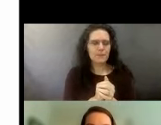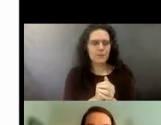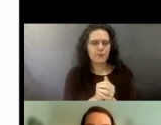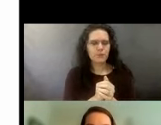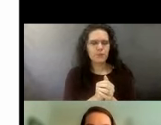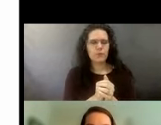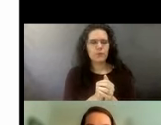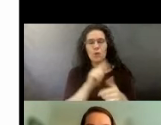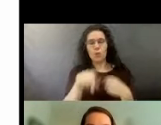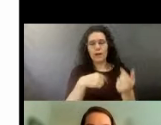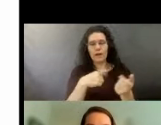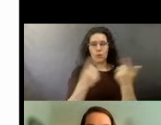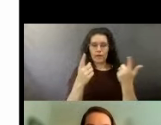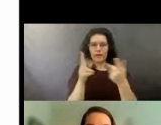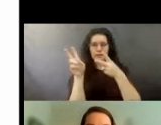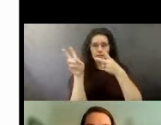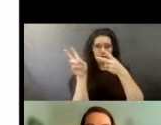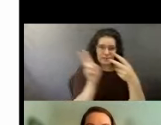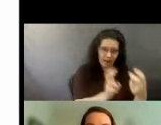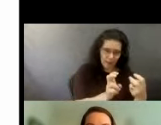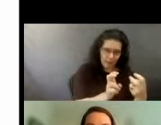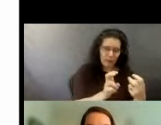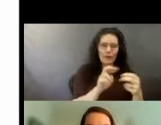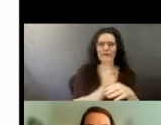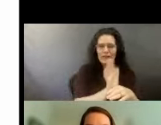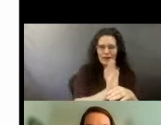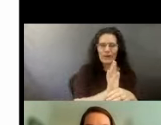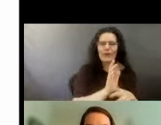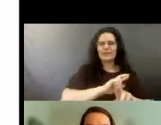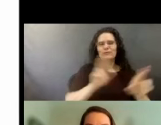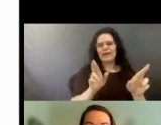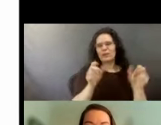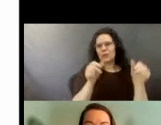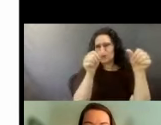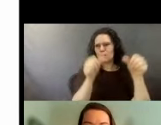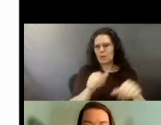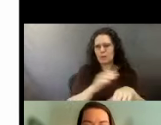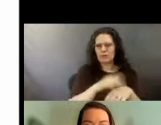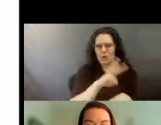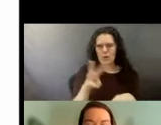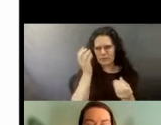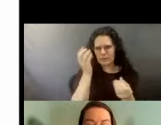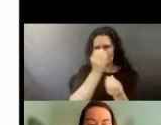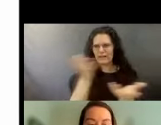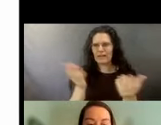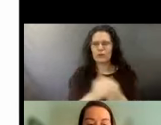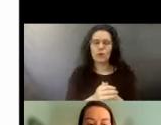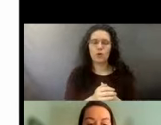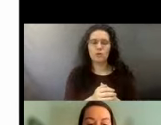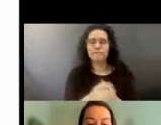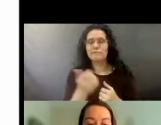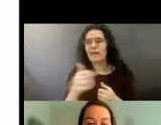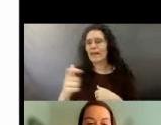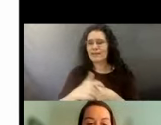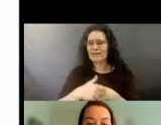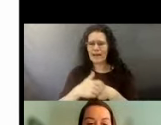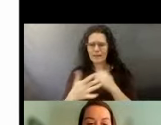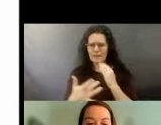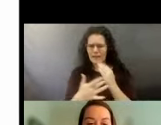can on our websites. If you have any questions or need assistance during this webinar, you can email us at